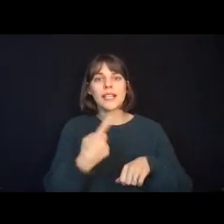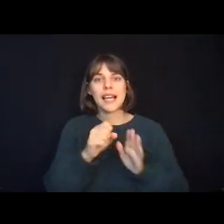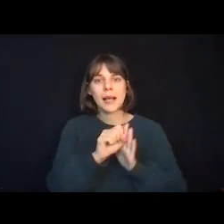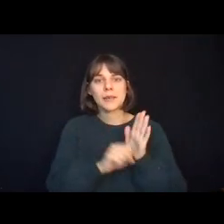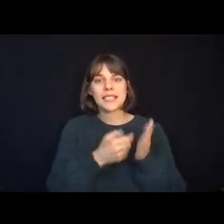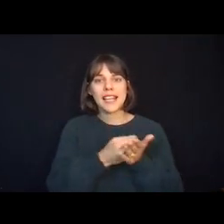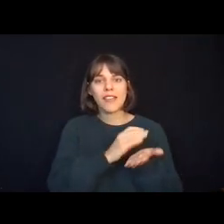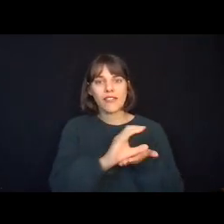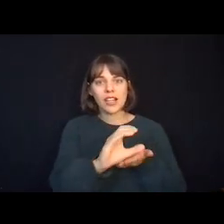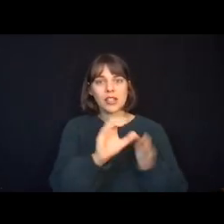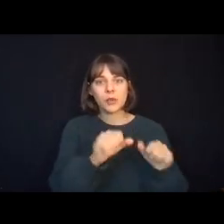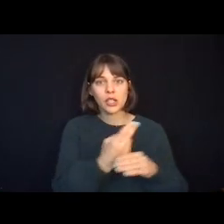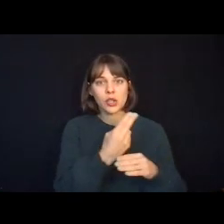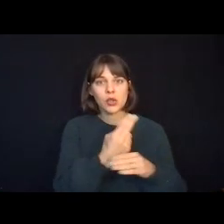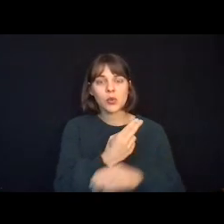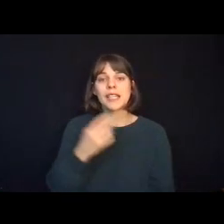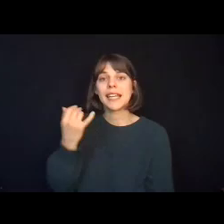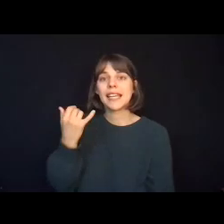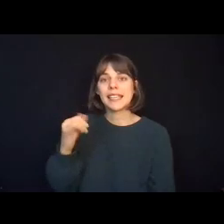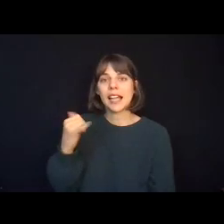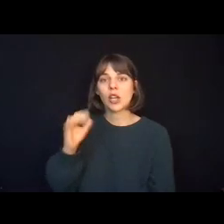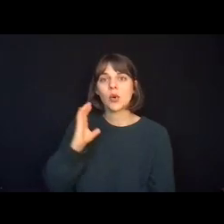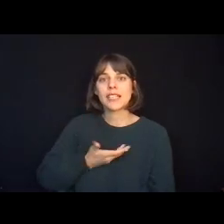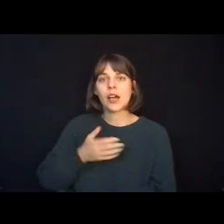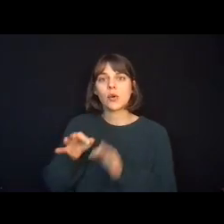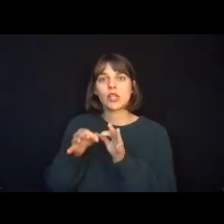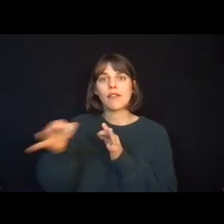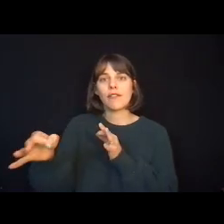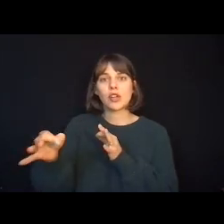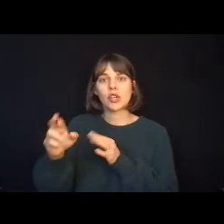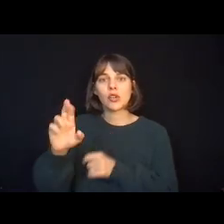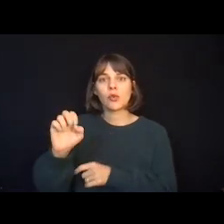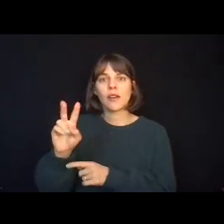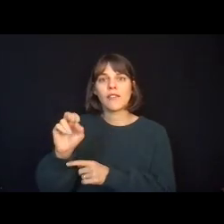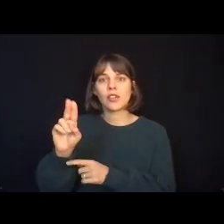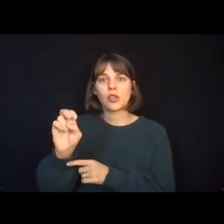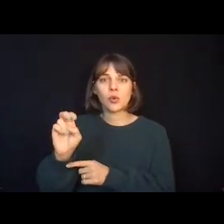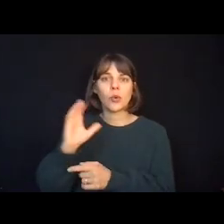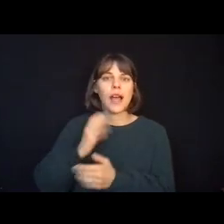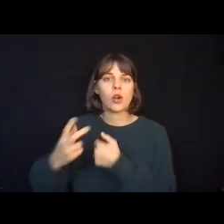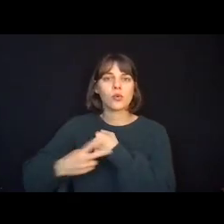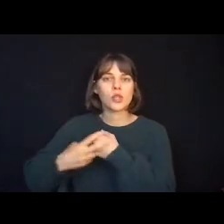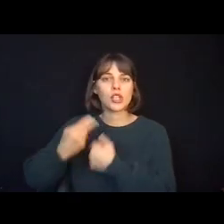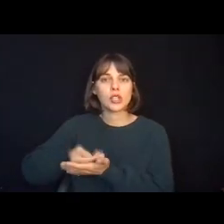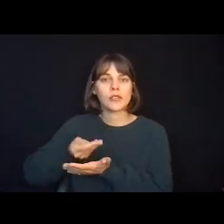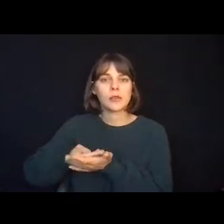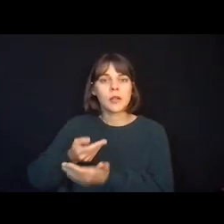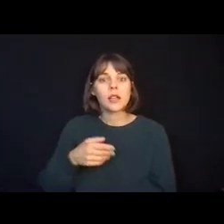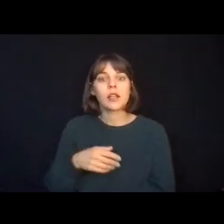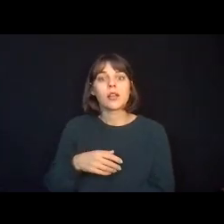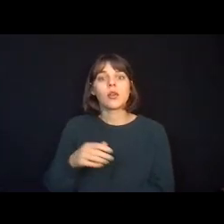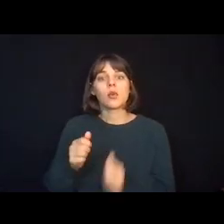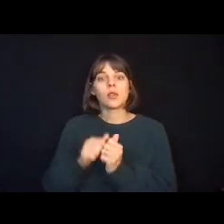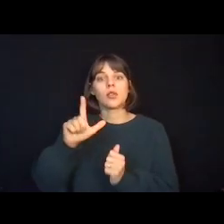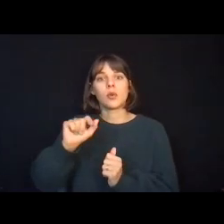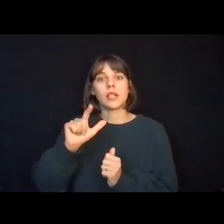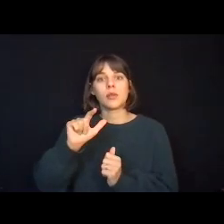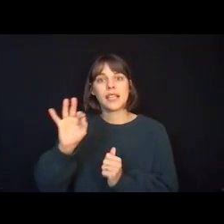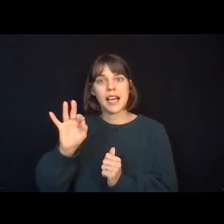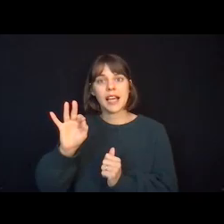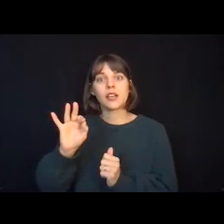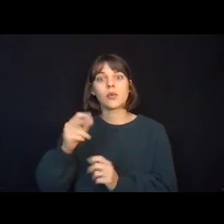The yellow are years that we're using our deferred revenue or reserves. And so in 2029, with 3 months still in the